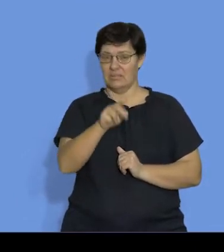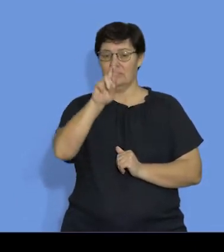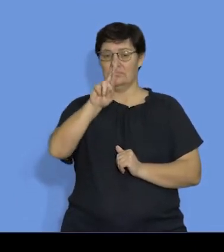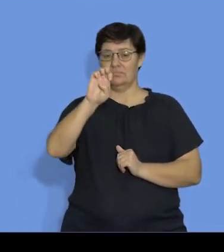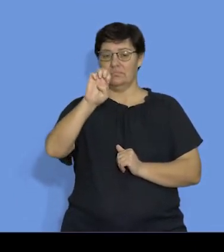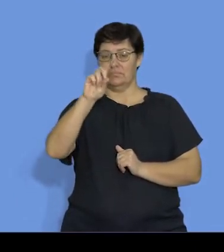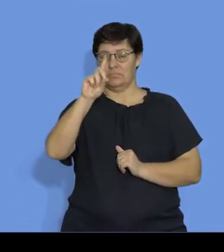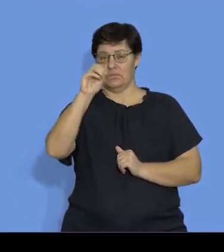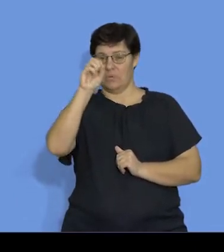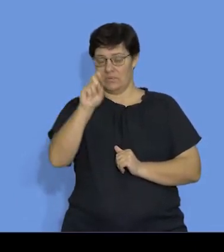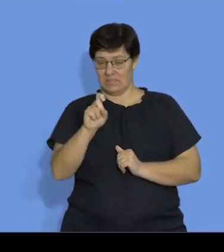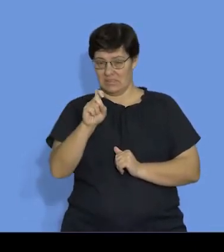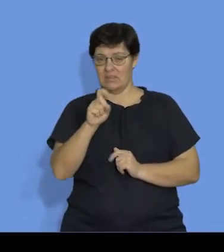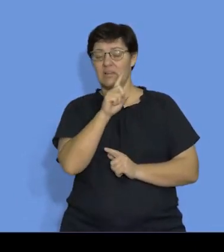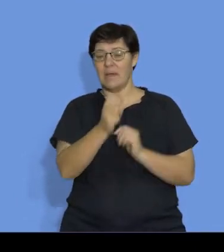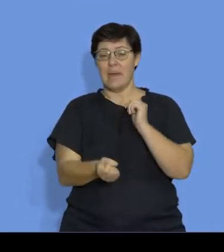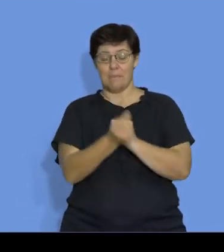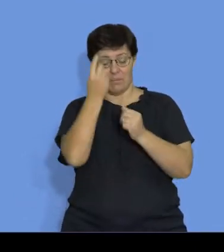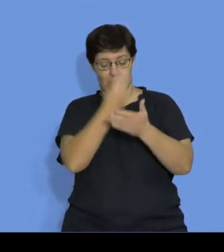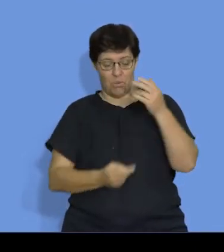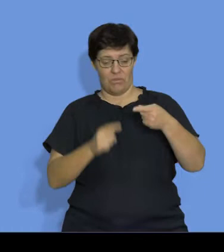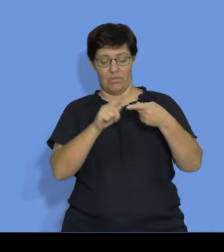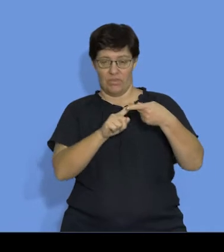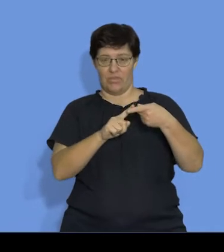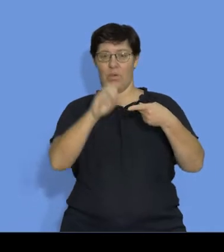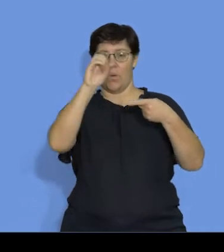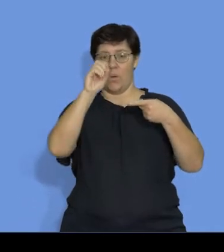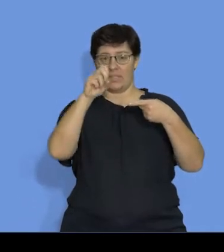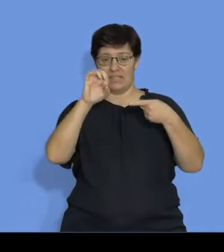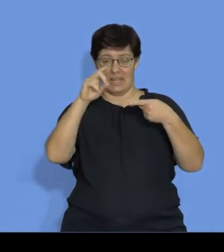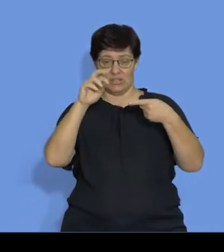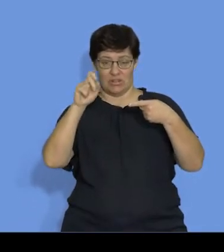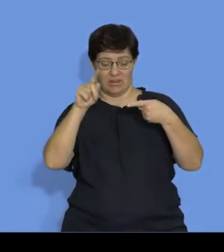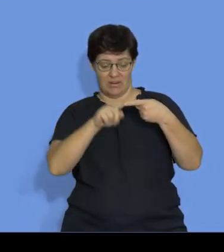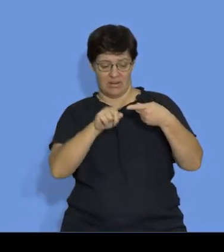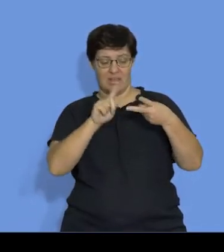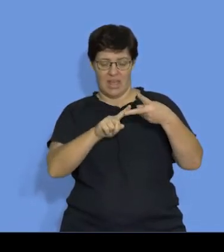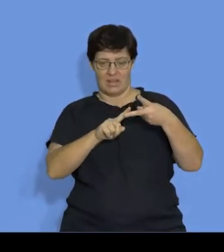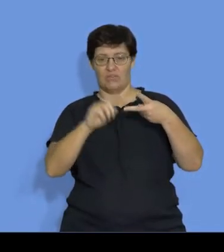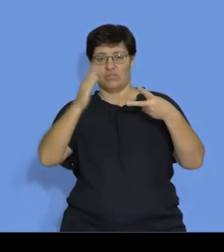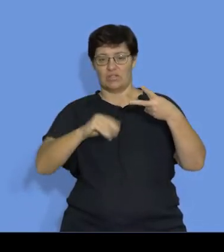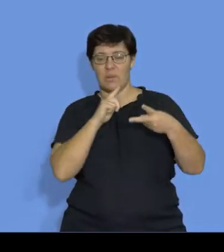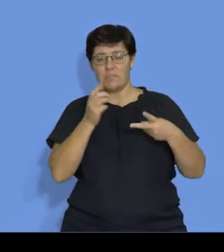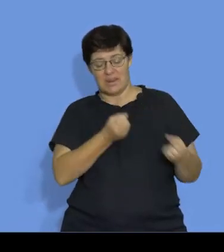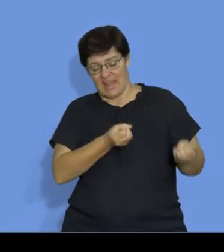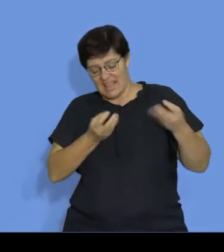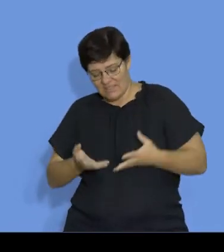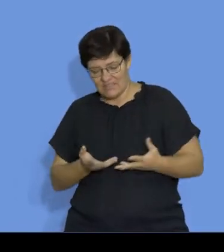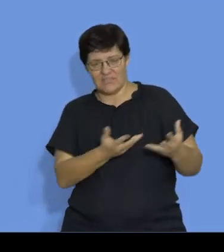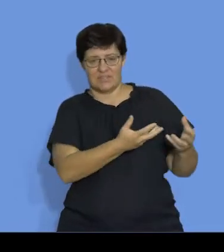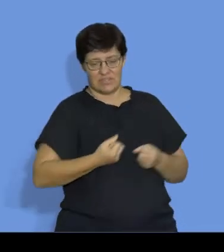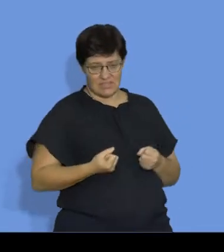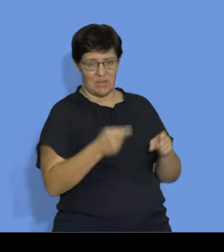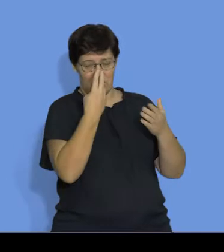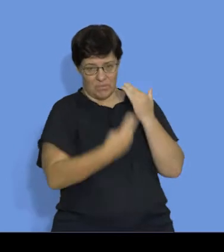reaction, there is both oxidation and reduction, and the substances that are involved in the transfer